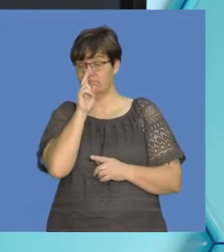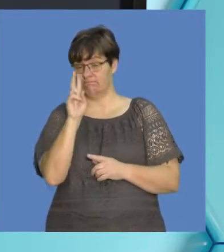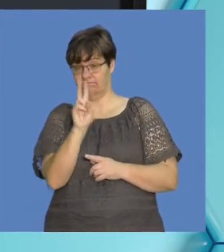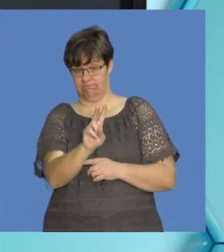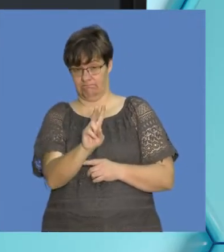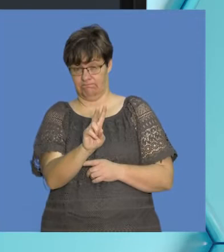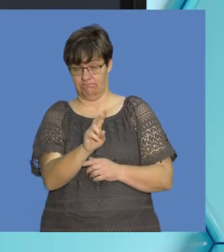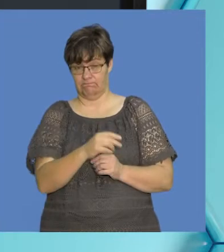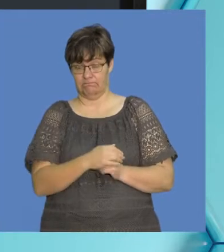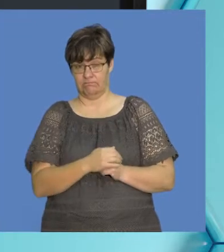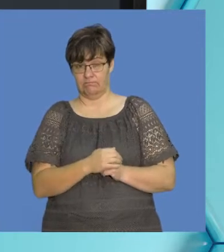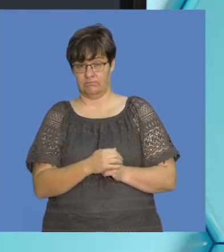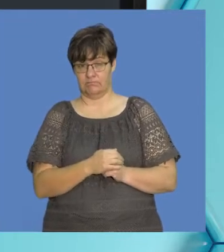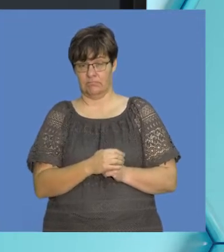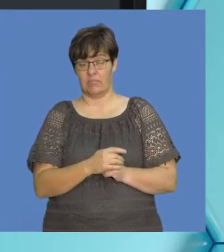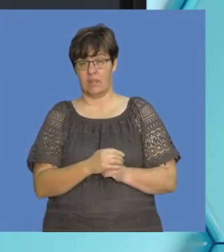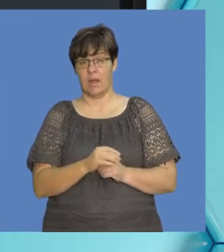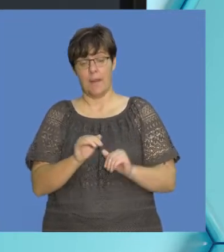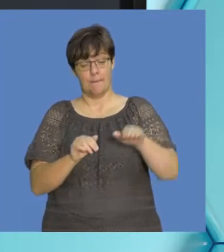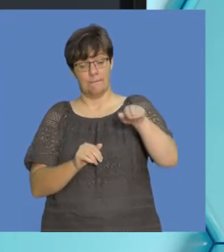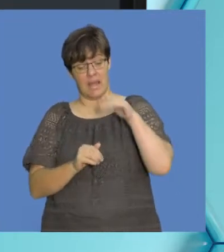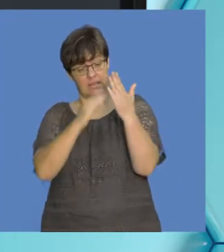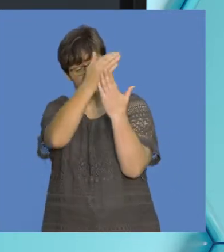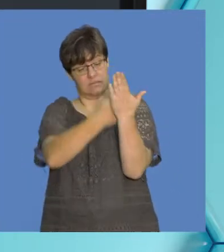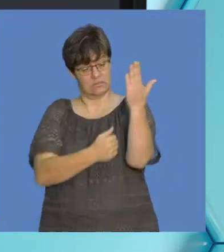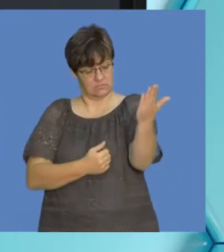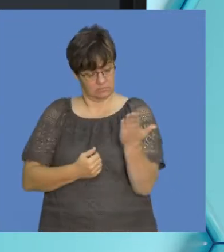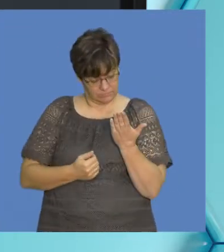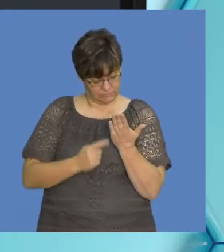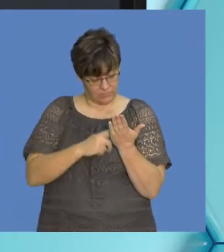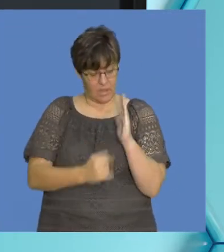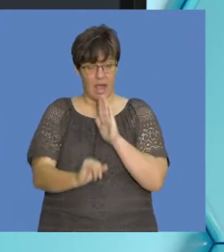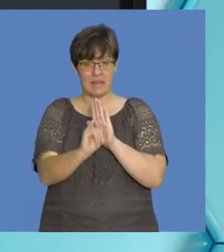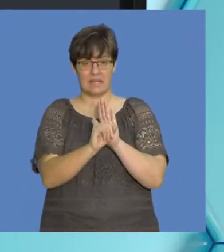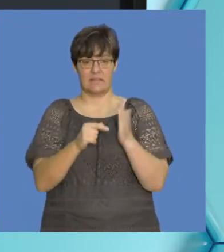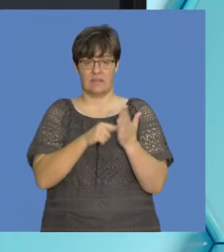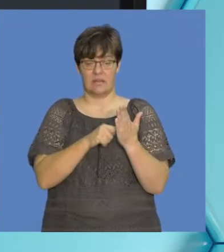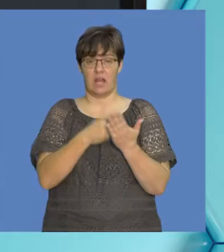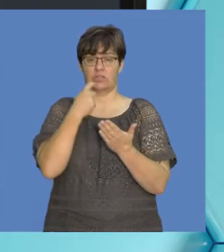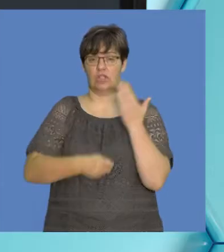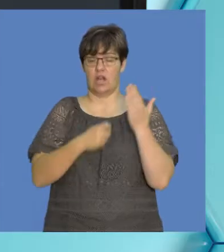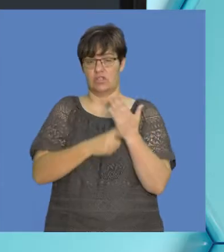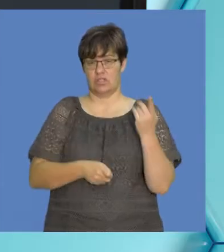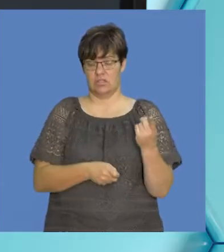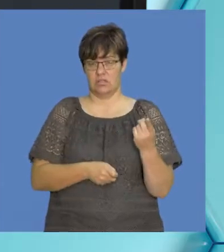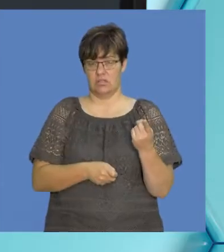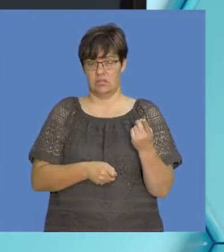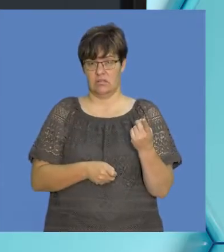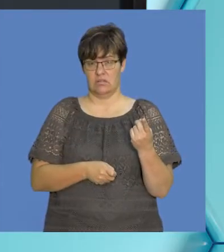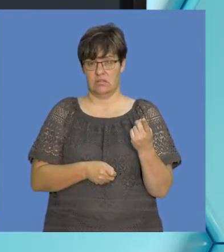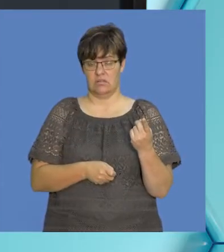of. When you receive your bank statement and you identify your bank charges,